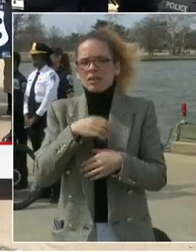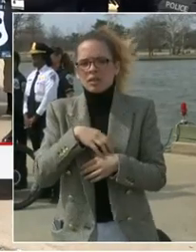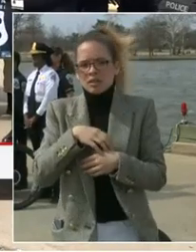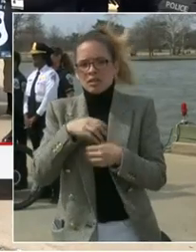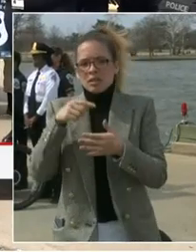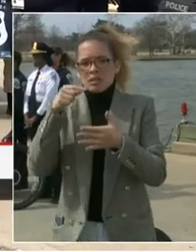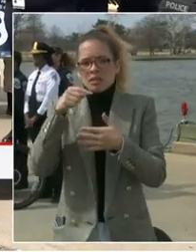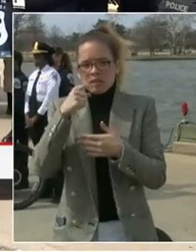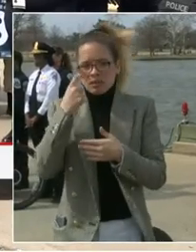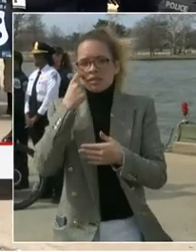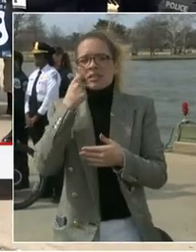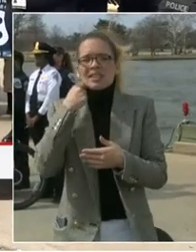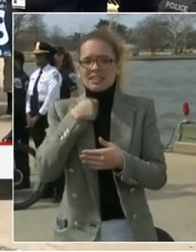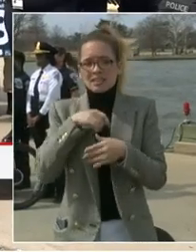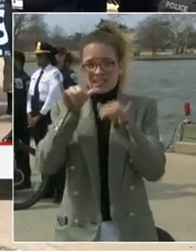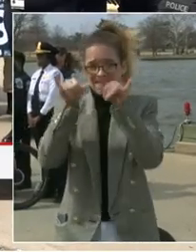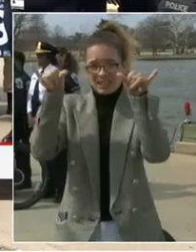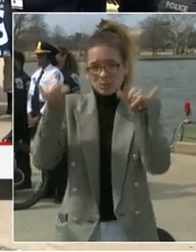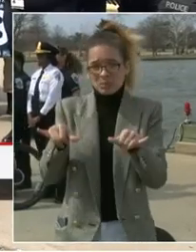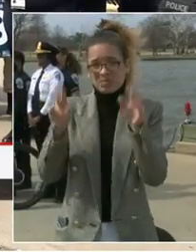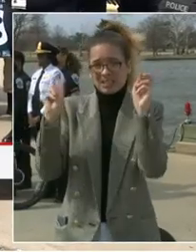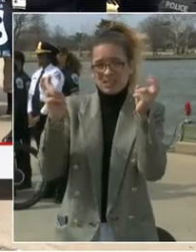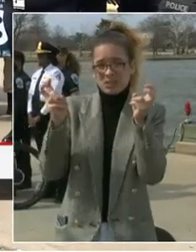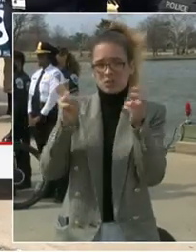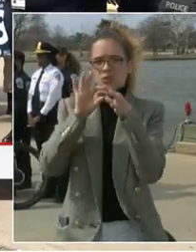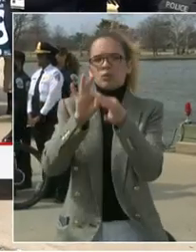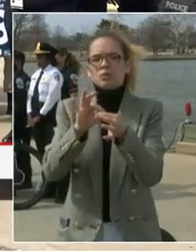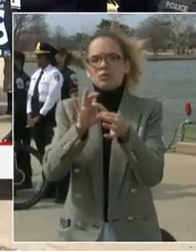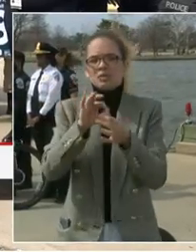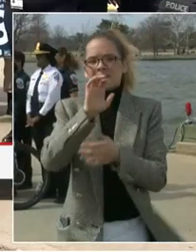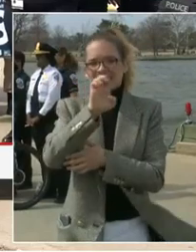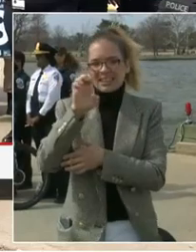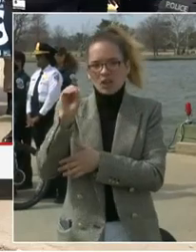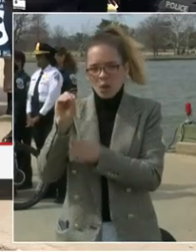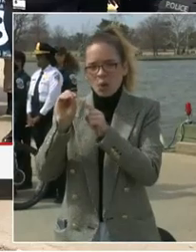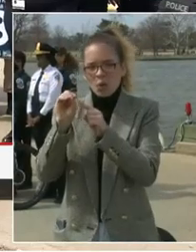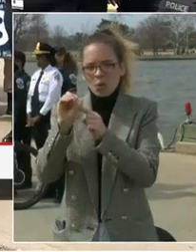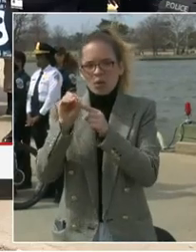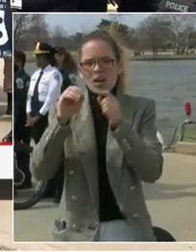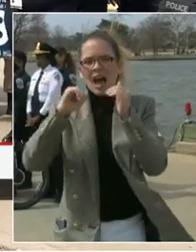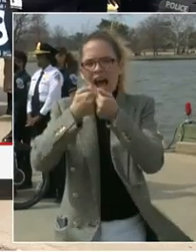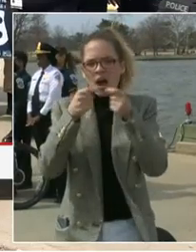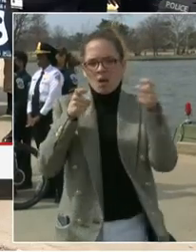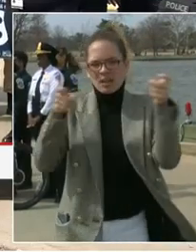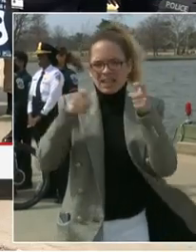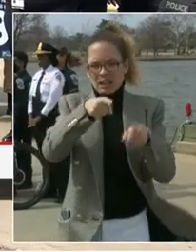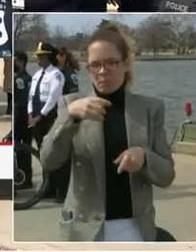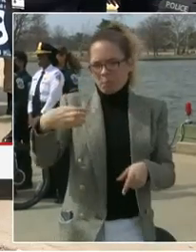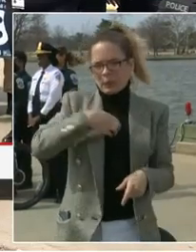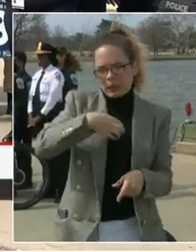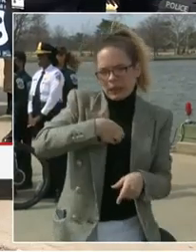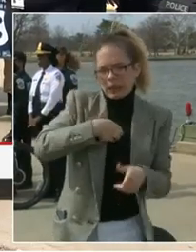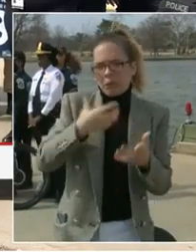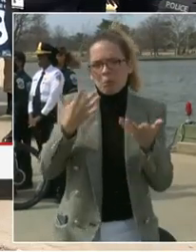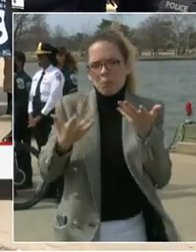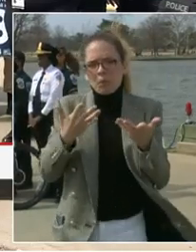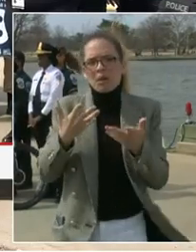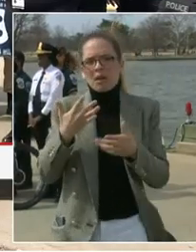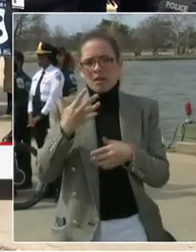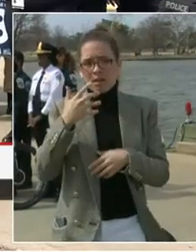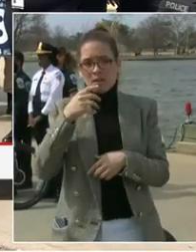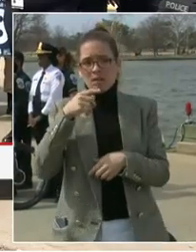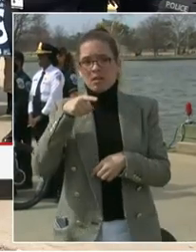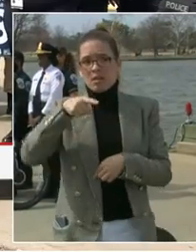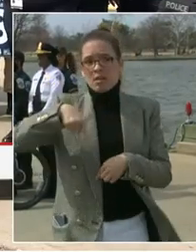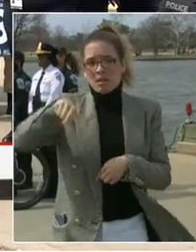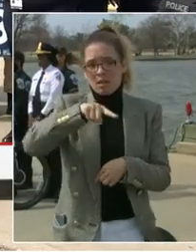issue here, and some of that has to do with how the EEO handles complaints. So I wanted to ask if this hiring push is accompanied by